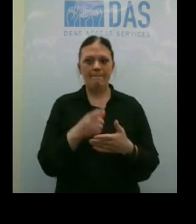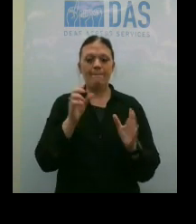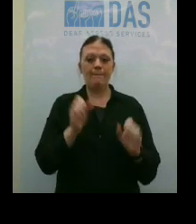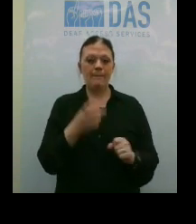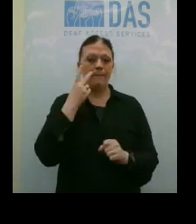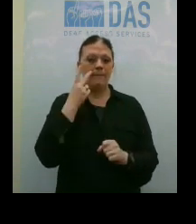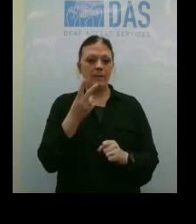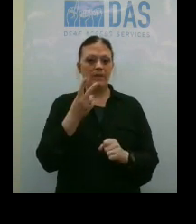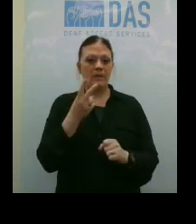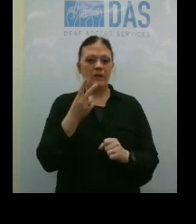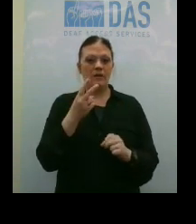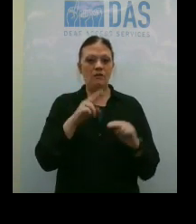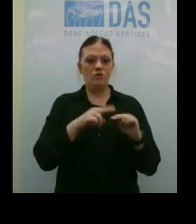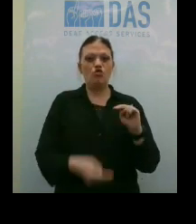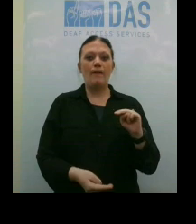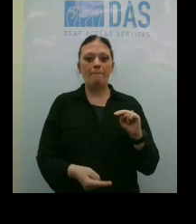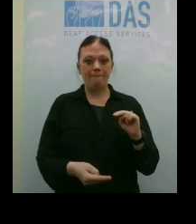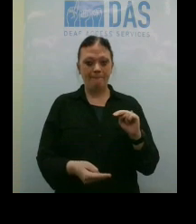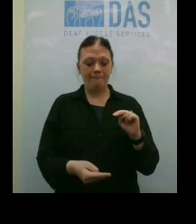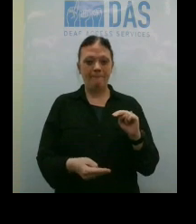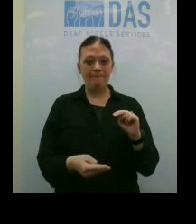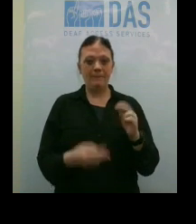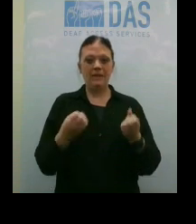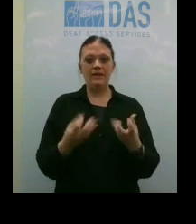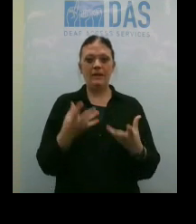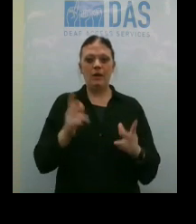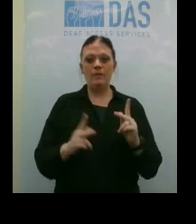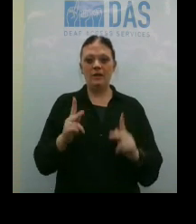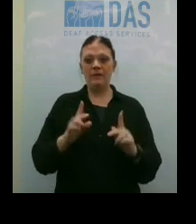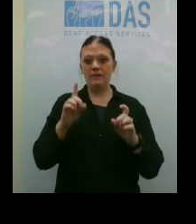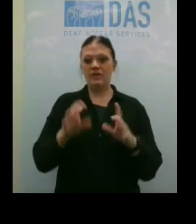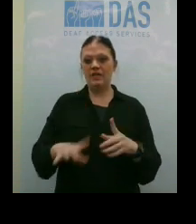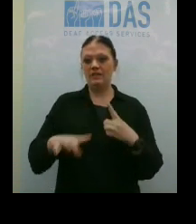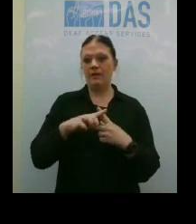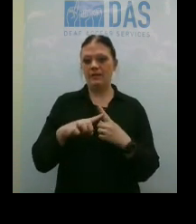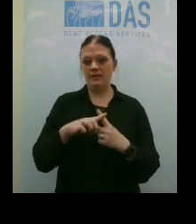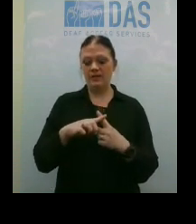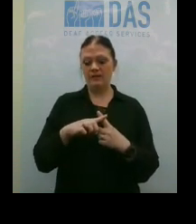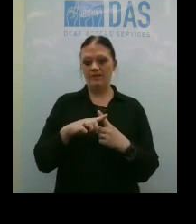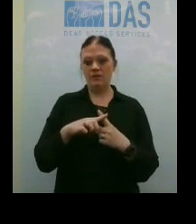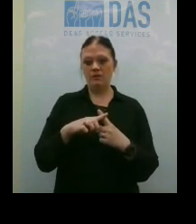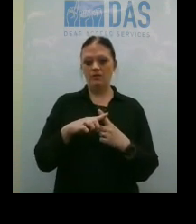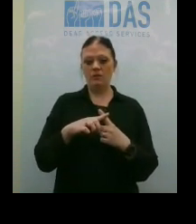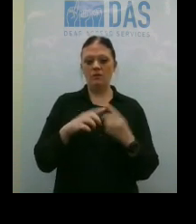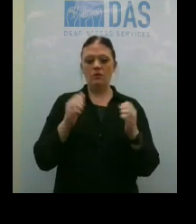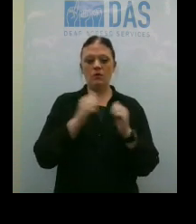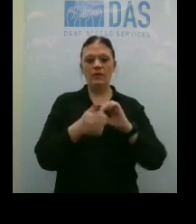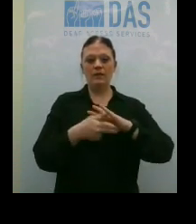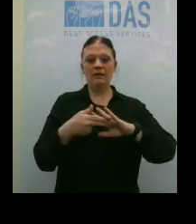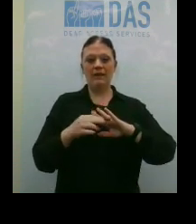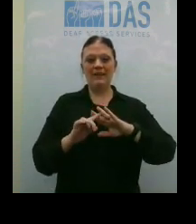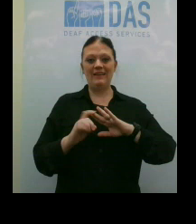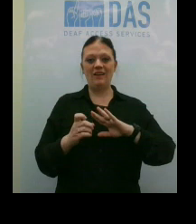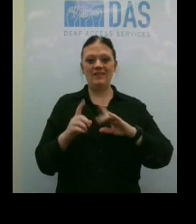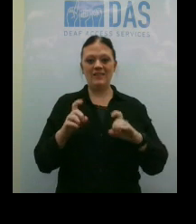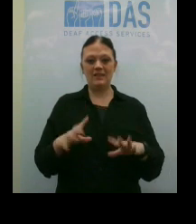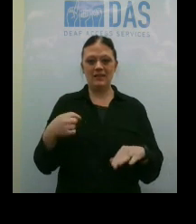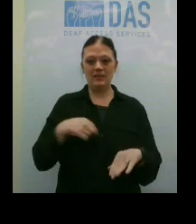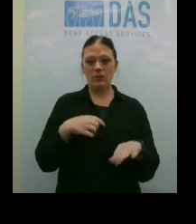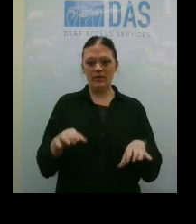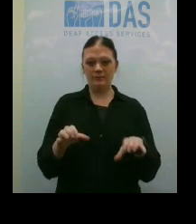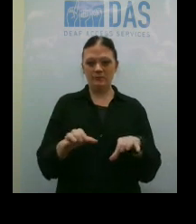that there is a drop in the number of individuals who are testing positive with the diagnostic test that we're